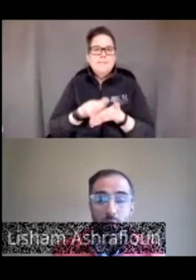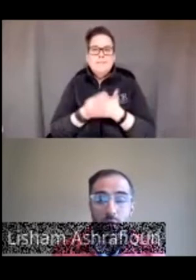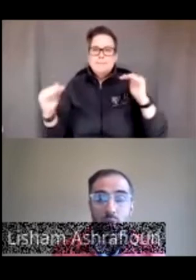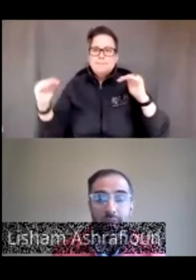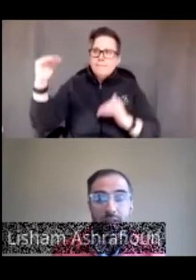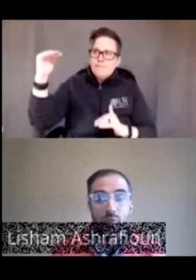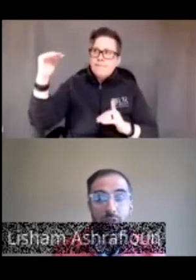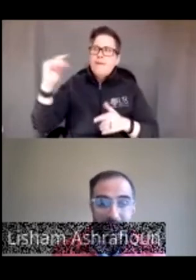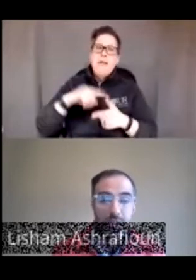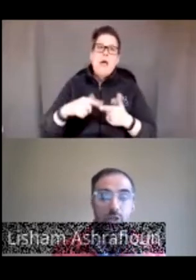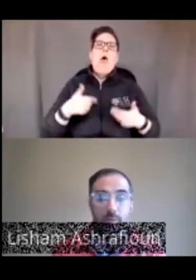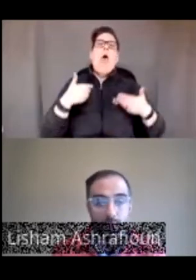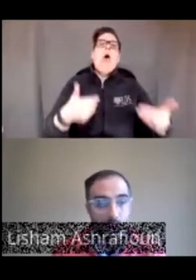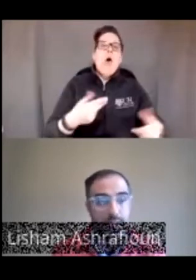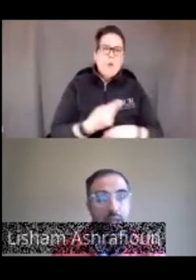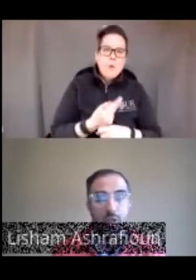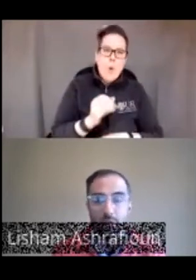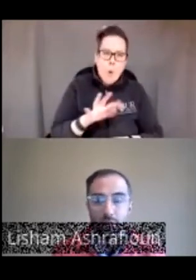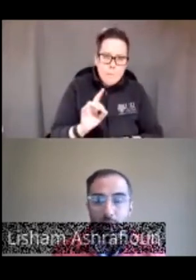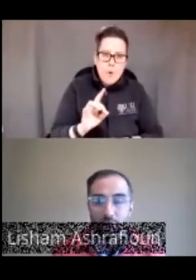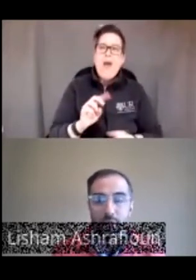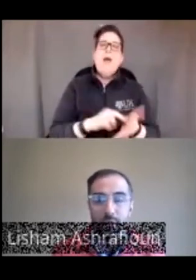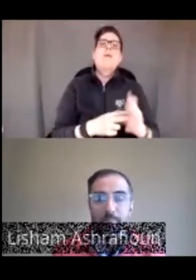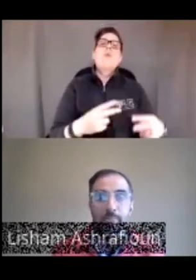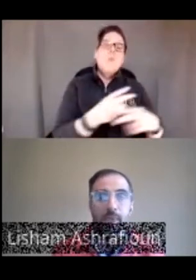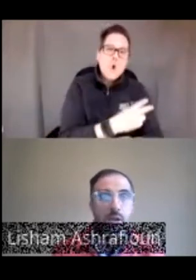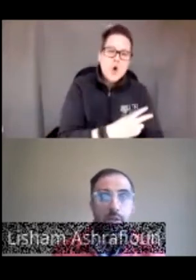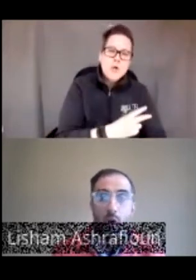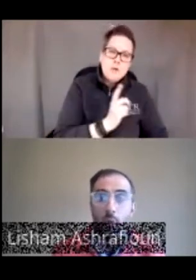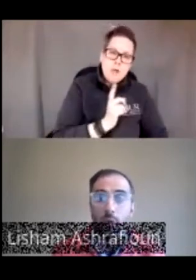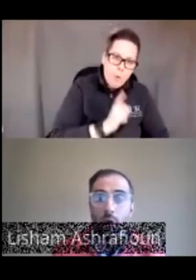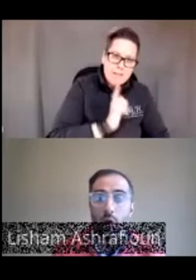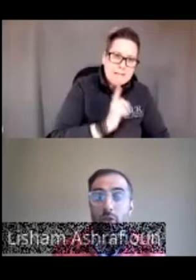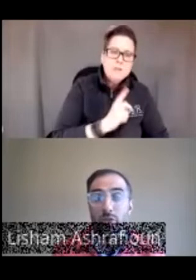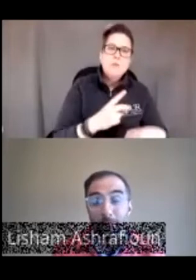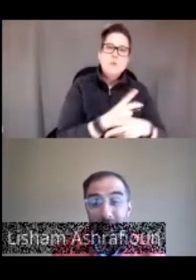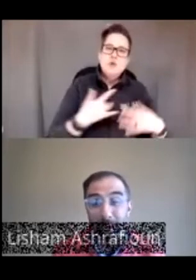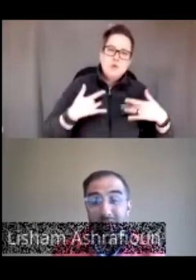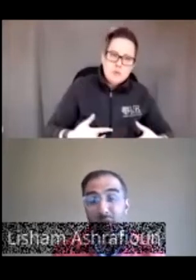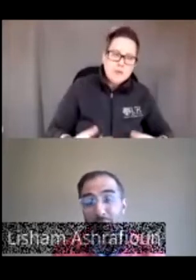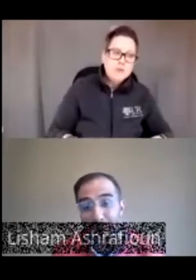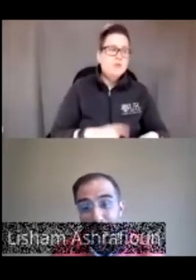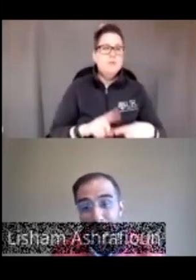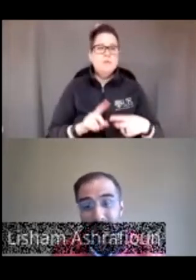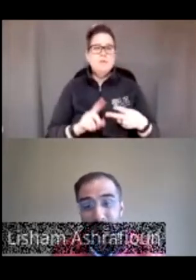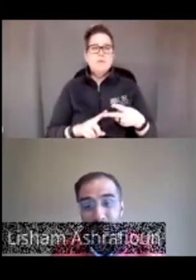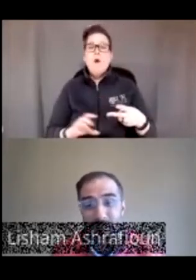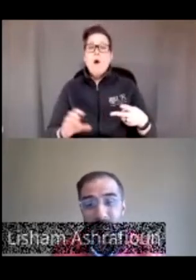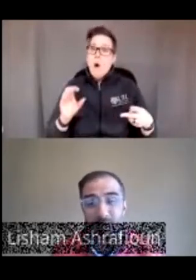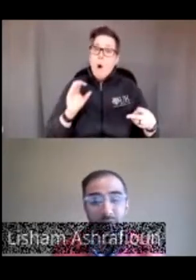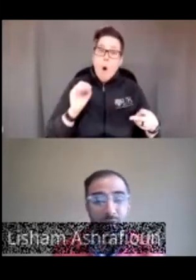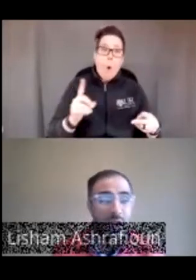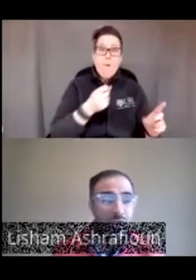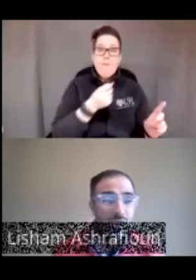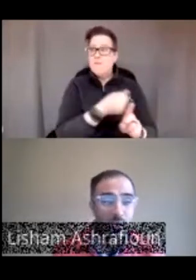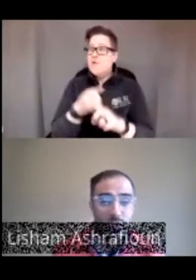opioid use, which then contributes to isolation and depression. And then the overdose epidemic has further impacted communities